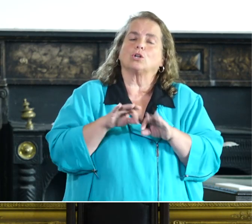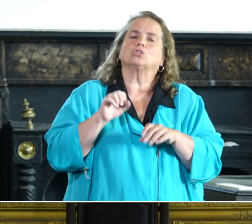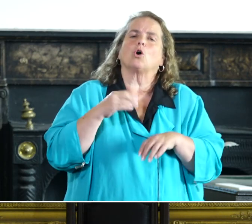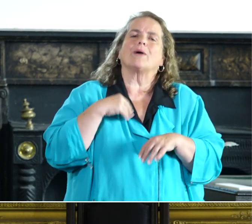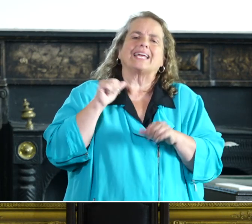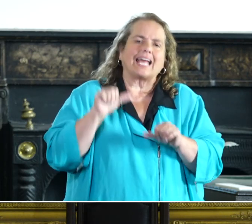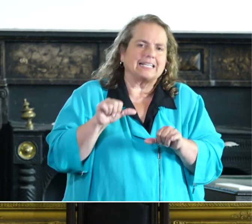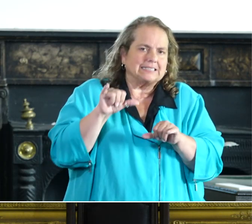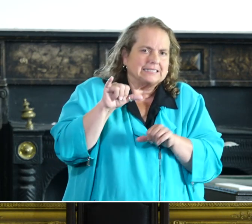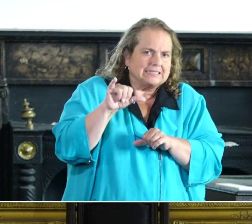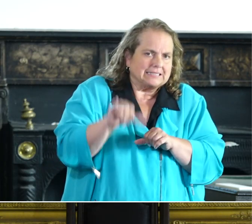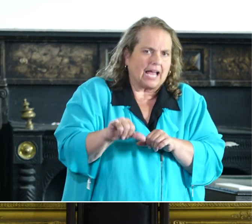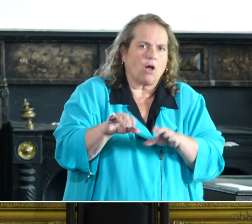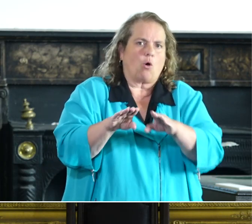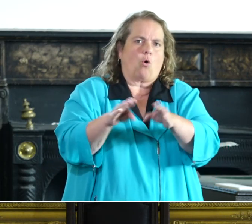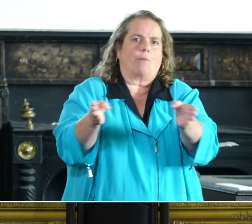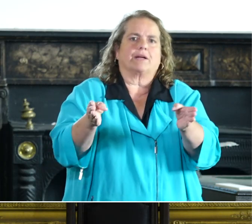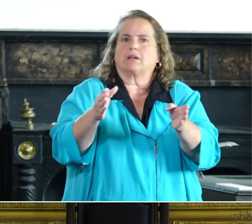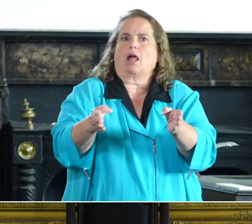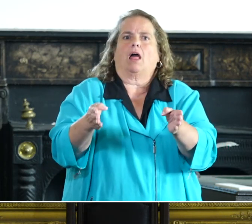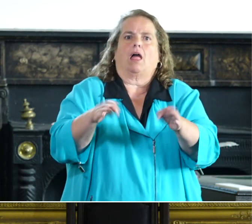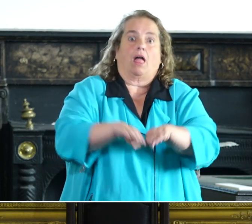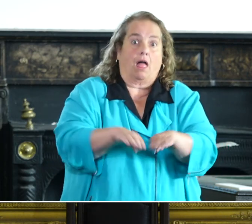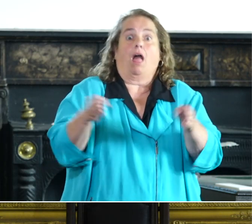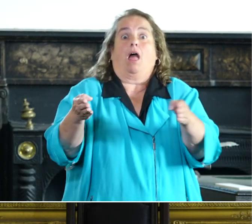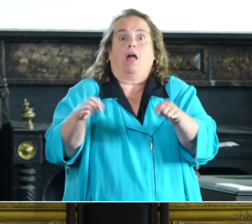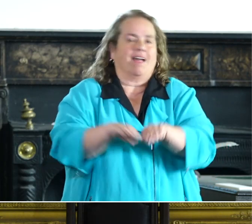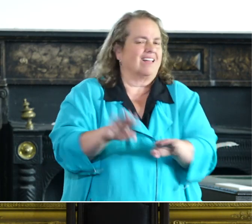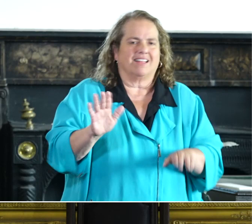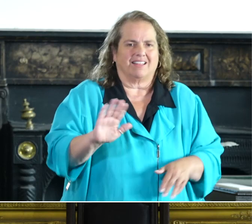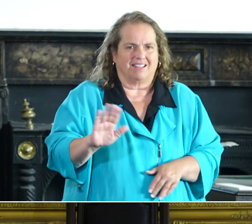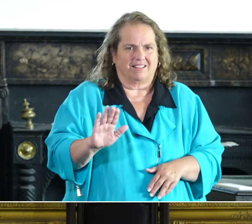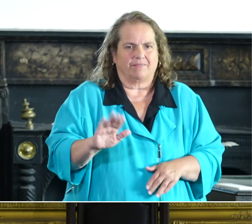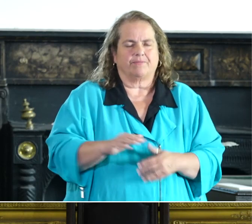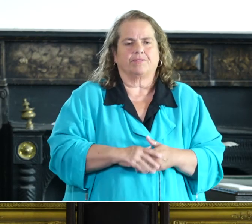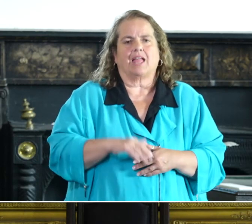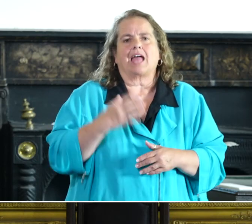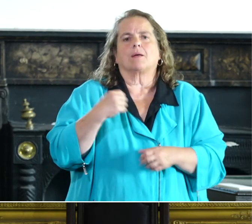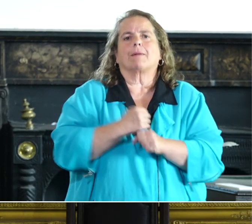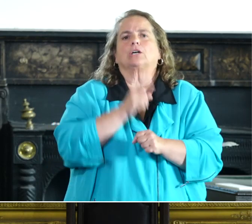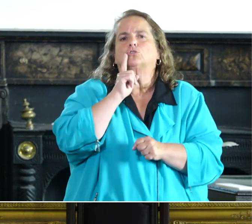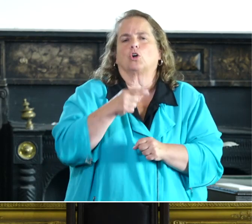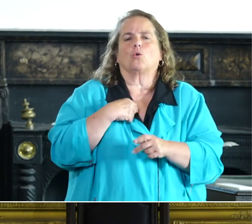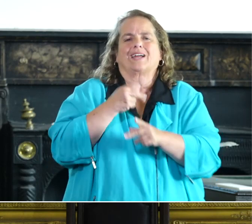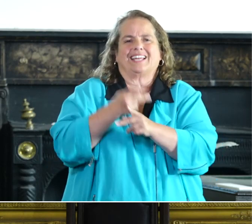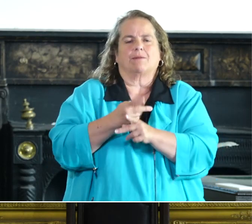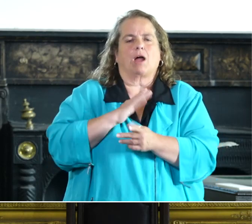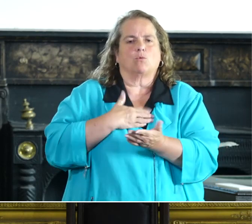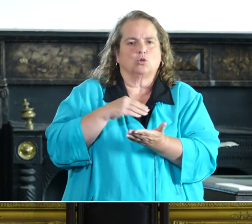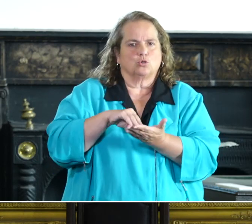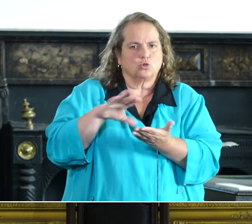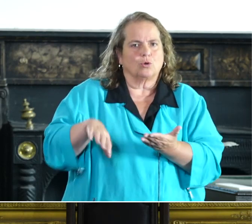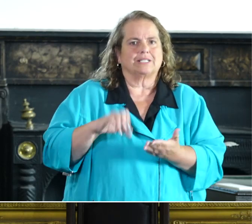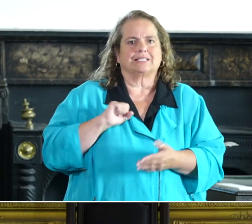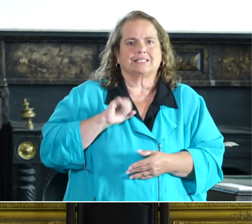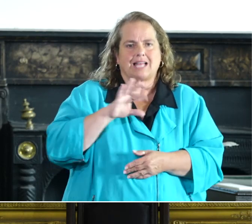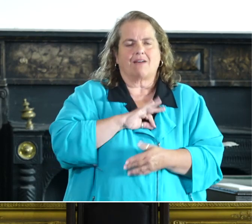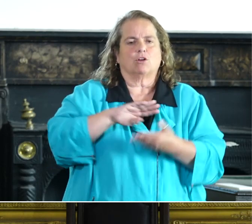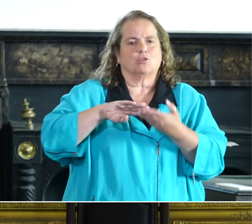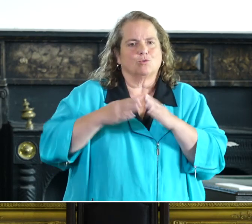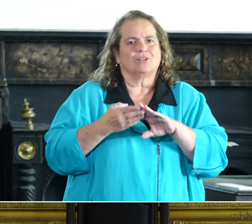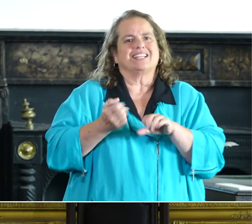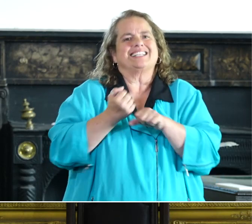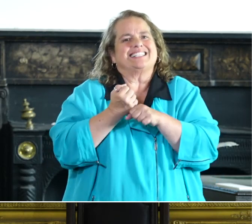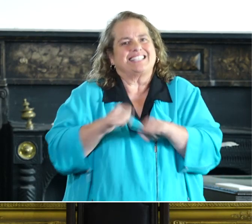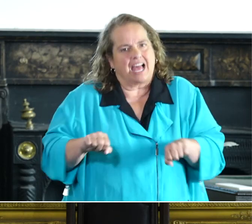stay open, and we need to make sure that we are keeping our students, staff, and community safe and